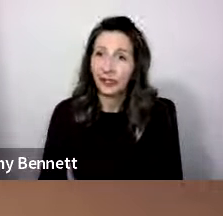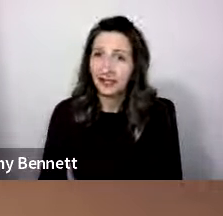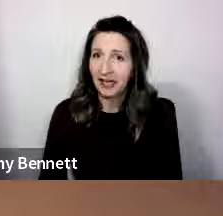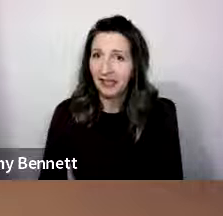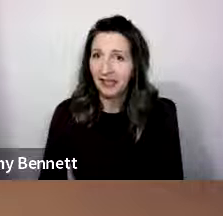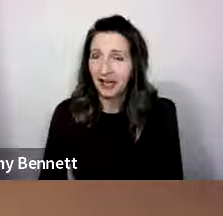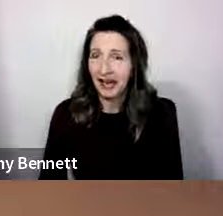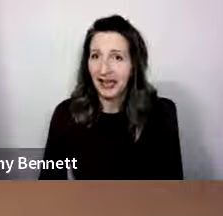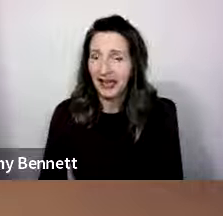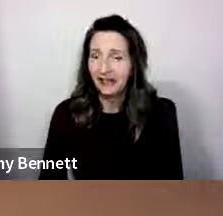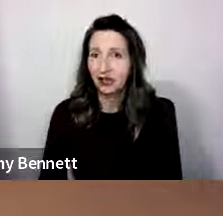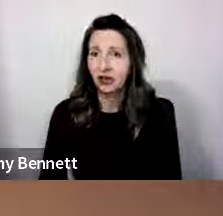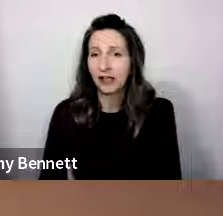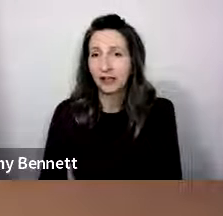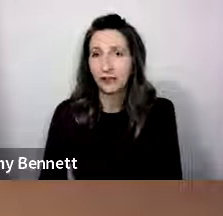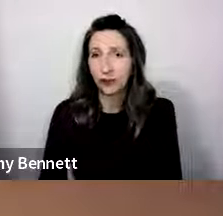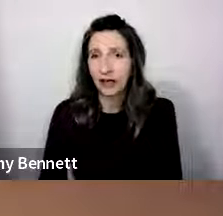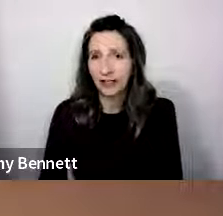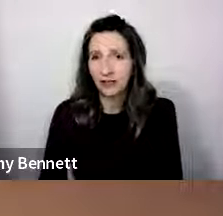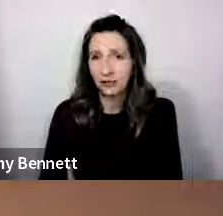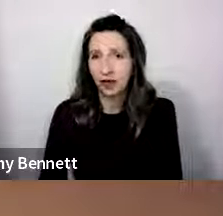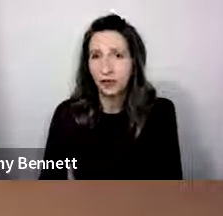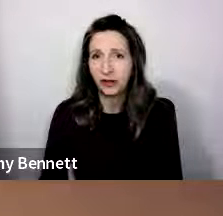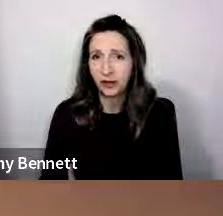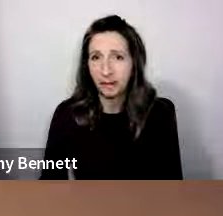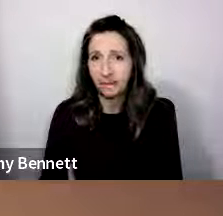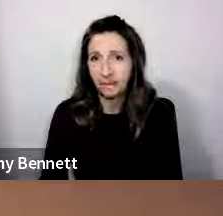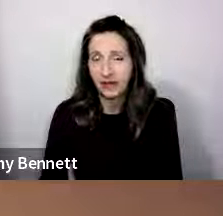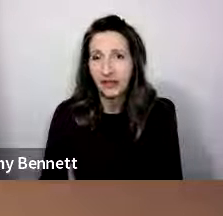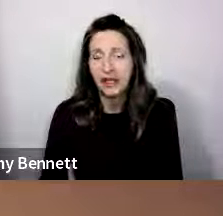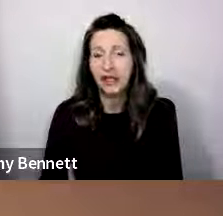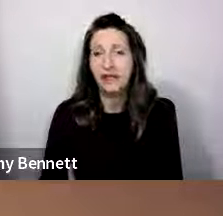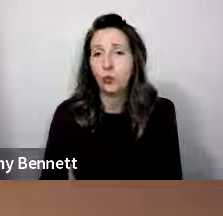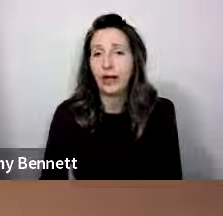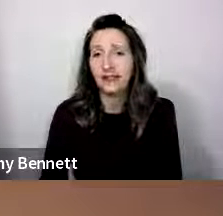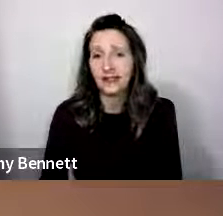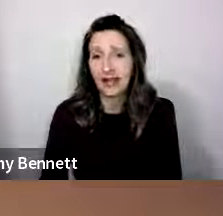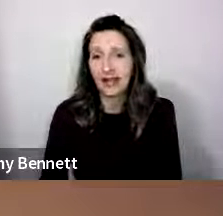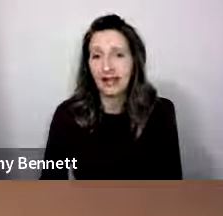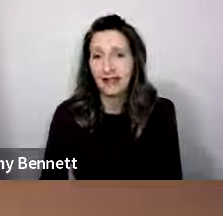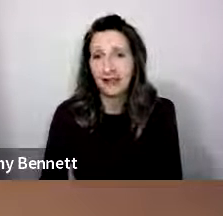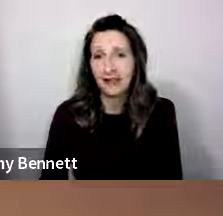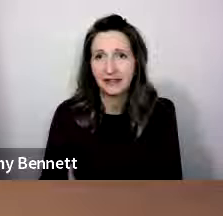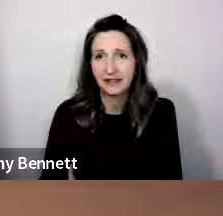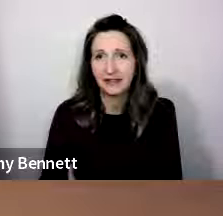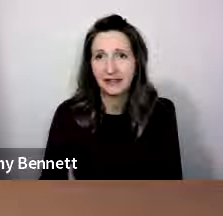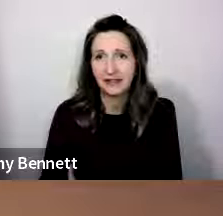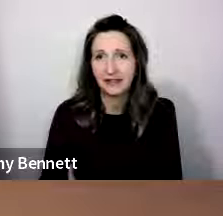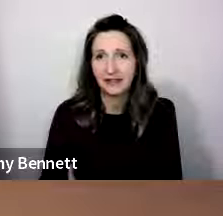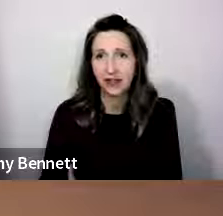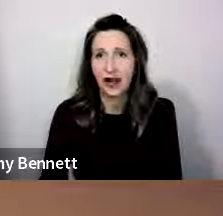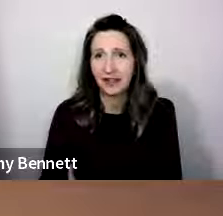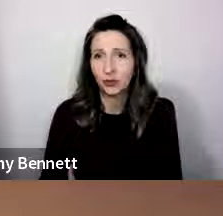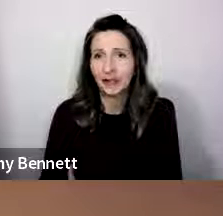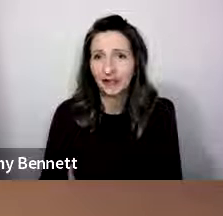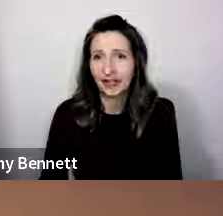Ash Wednesday is an A and then a cross on your forehead, drawing with your thumb, and then Wednesday.